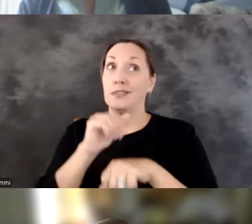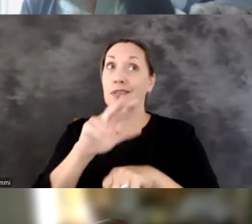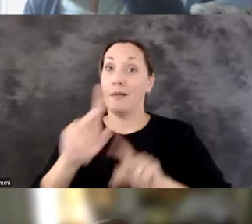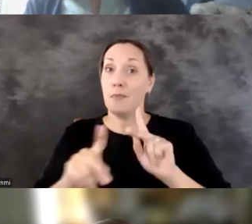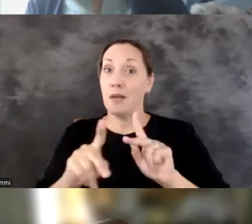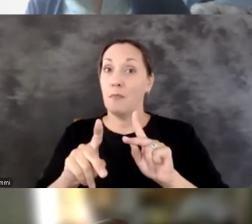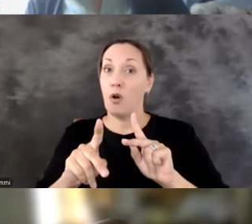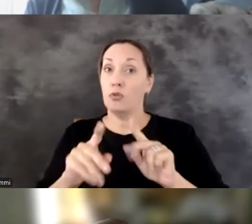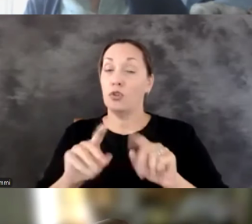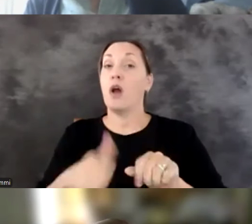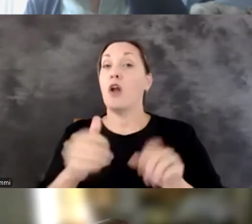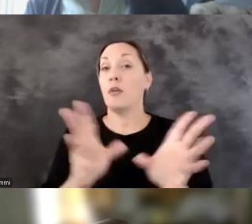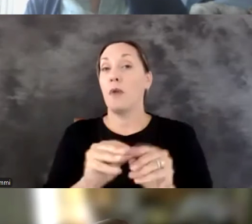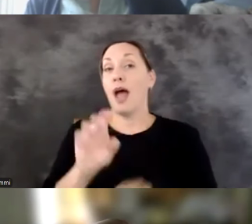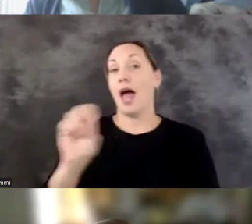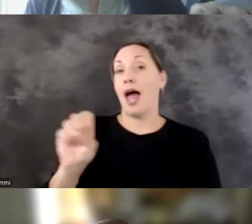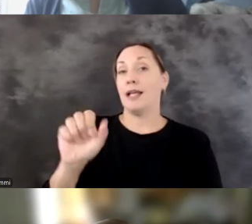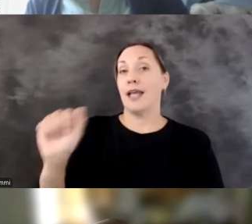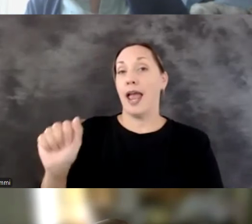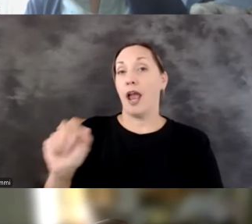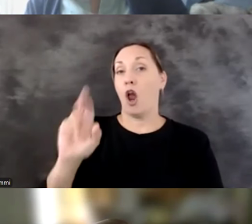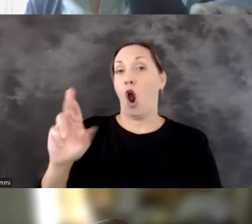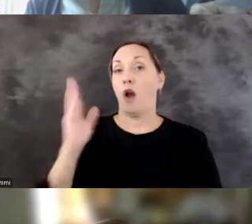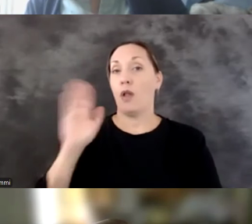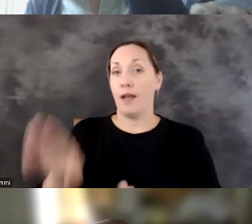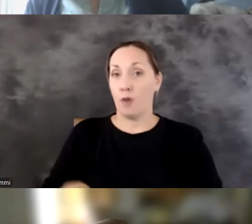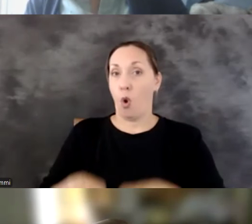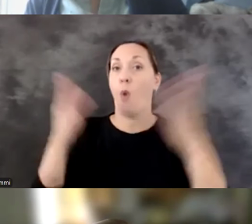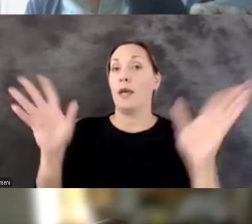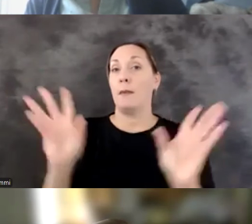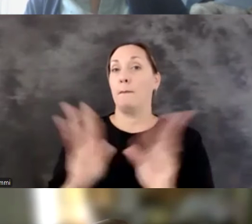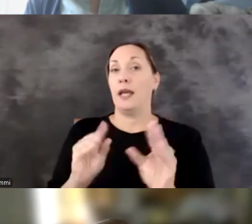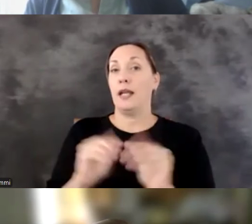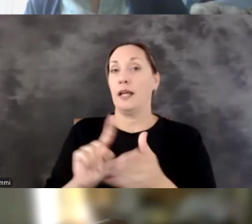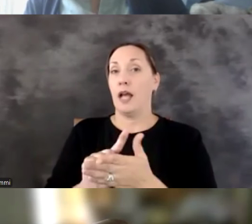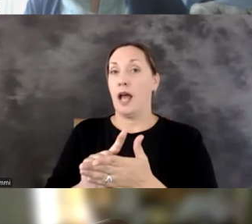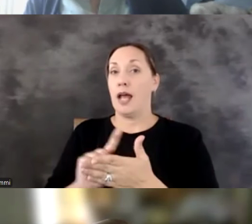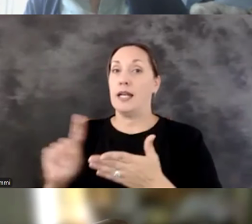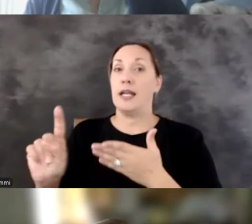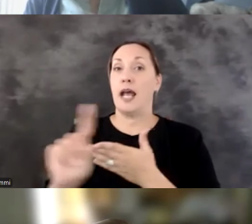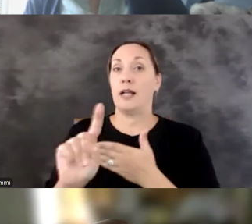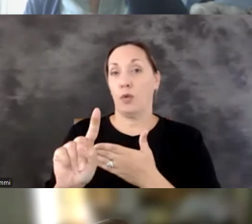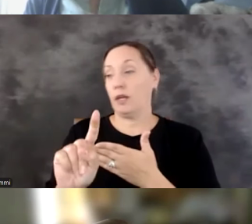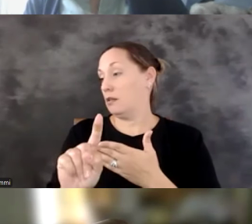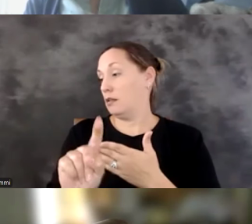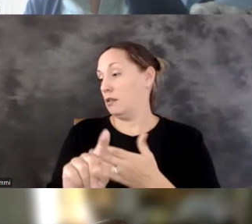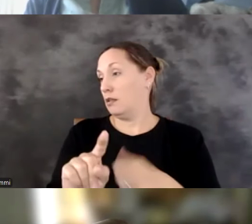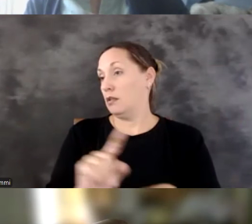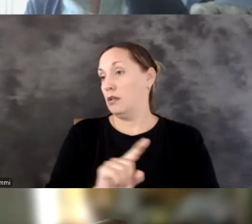meeting, SAR will hold an open meeting exactly 1 week from today, So it'll be at 1